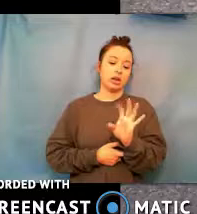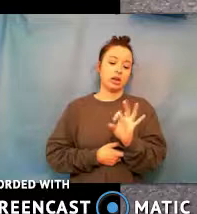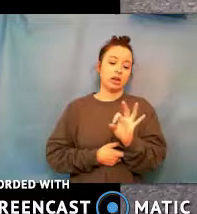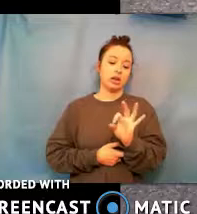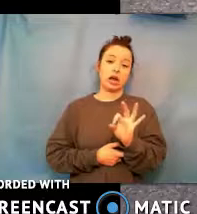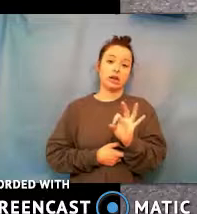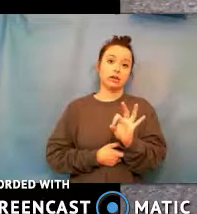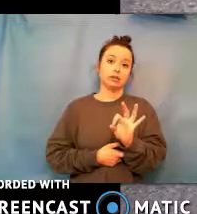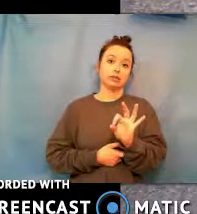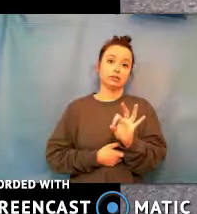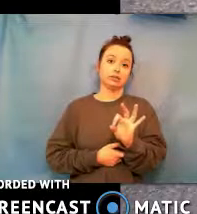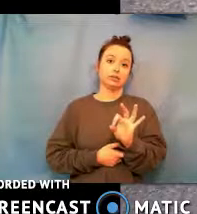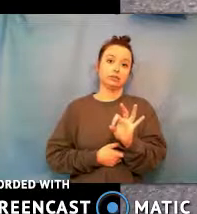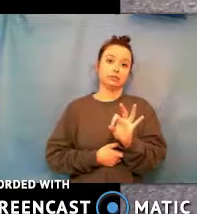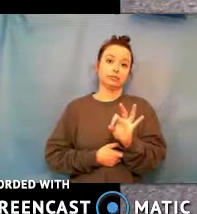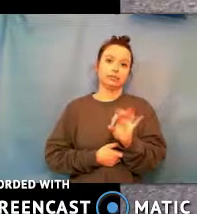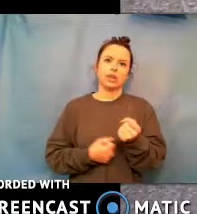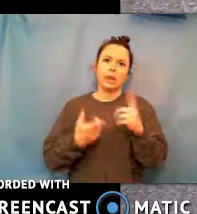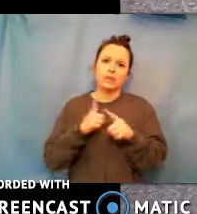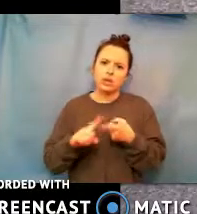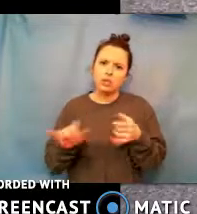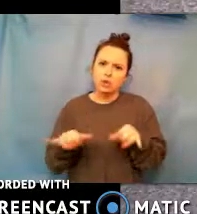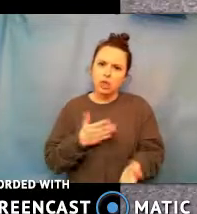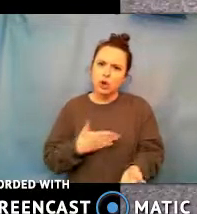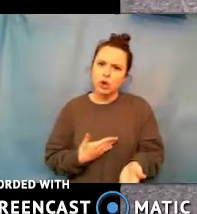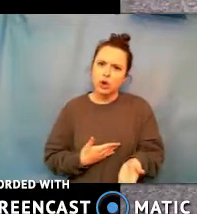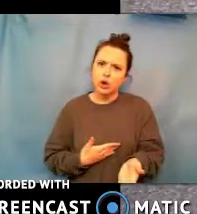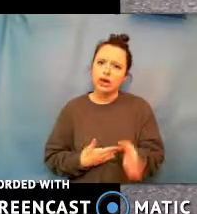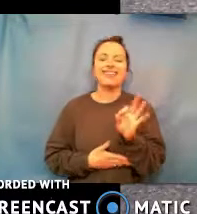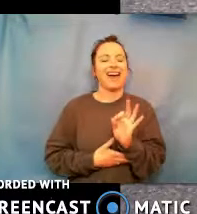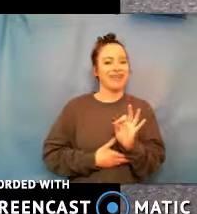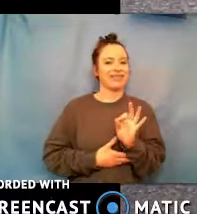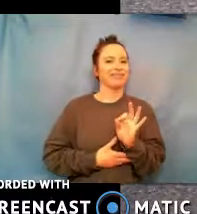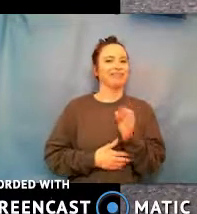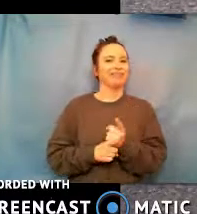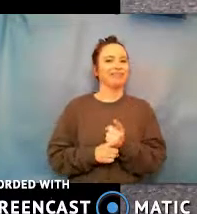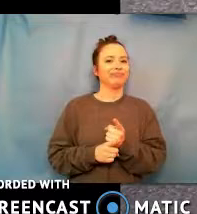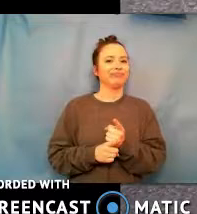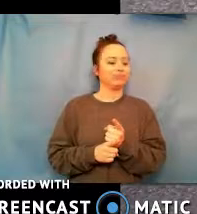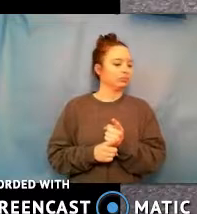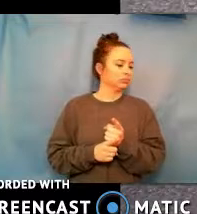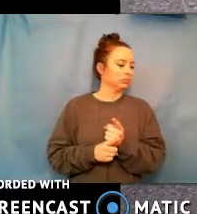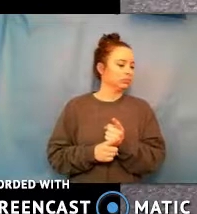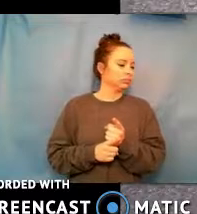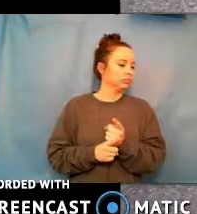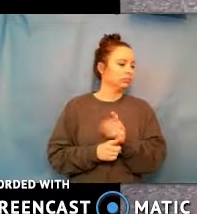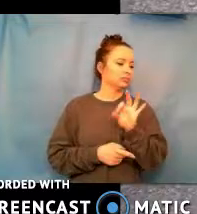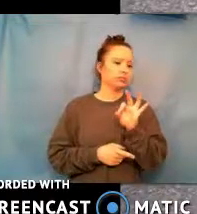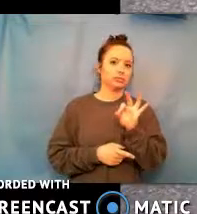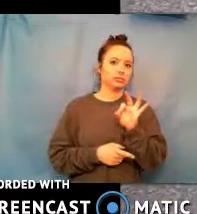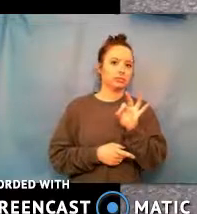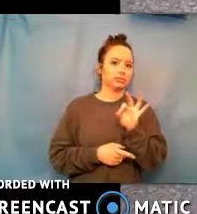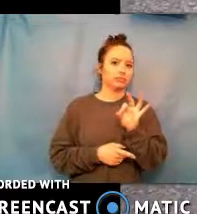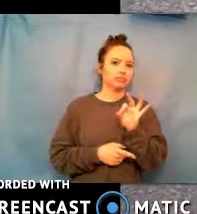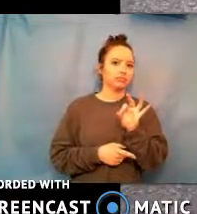8, 9. So how many friends were left? 9. 9 friends were still at the